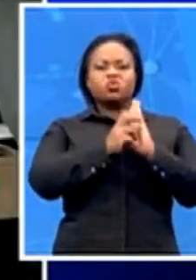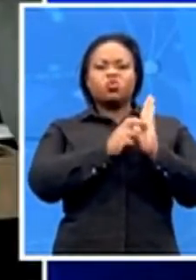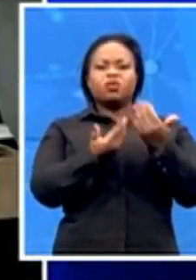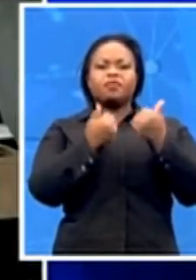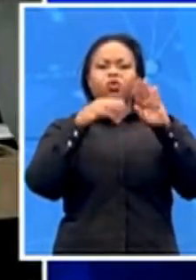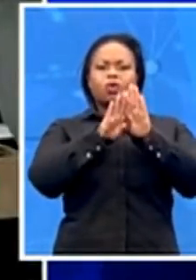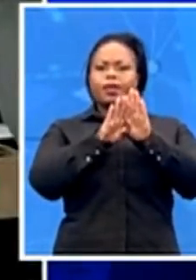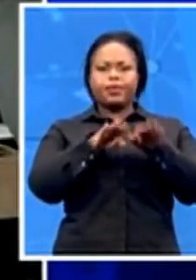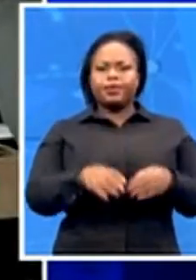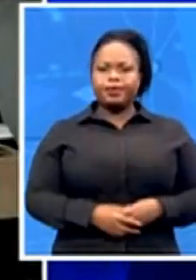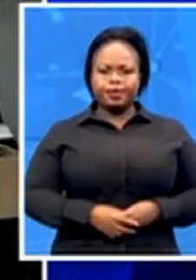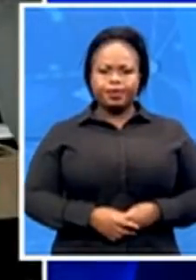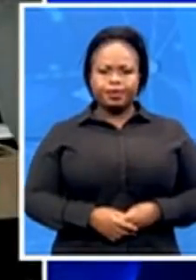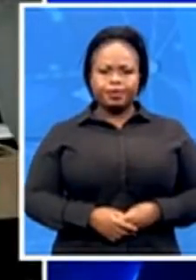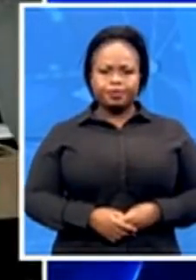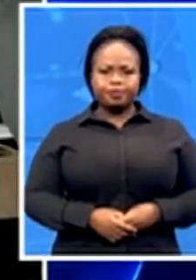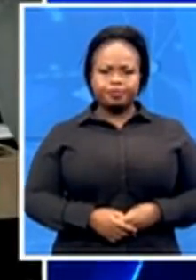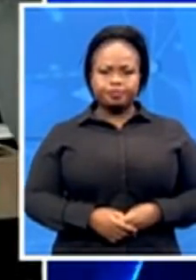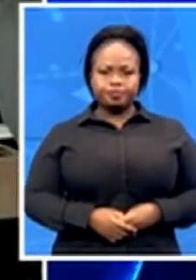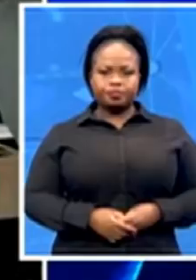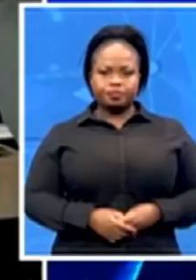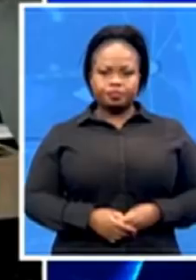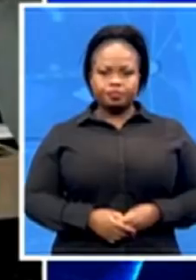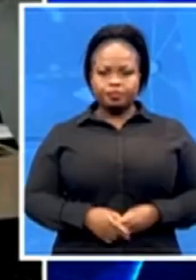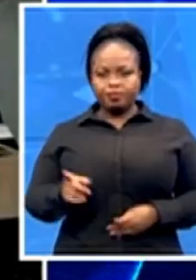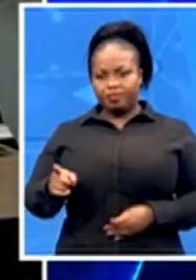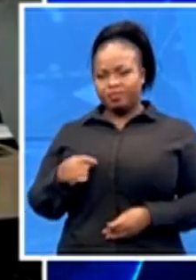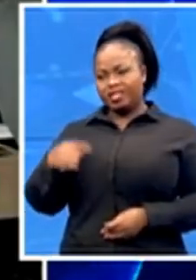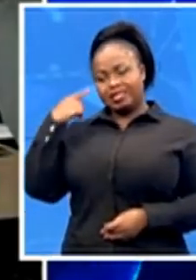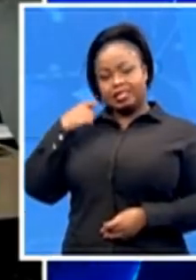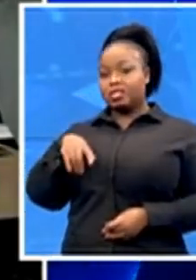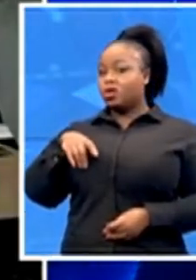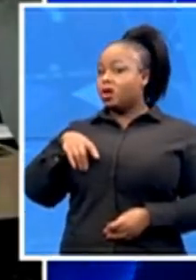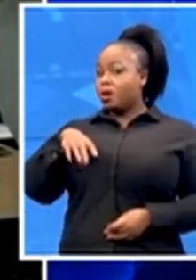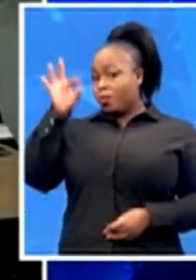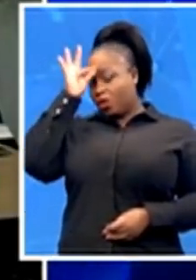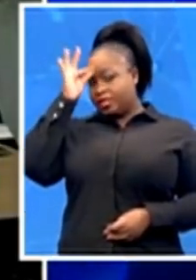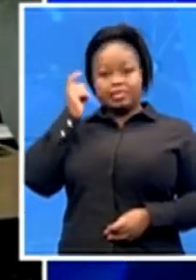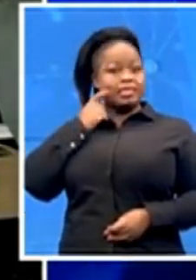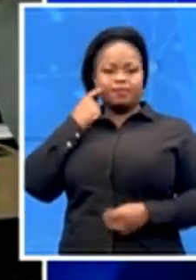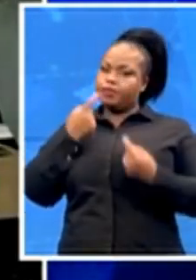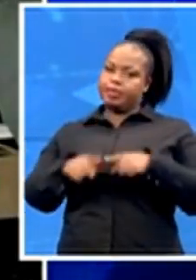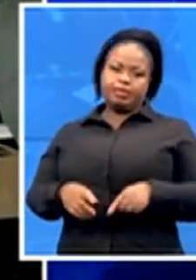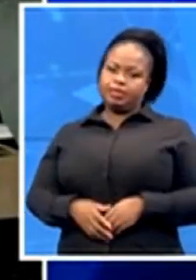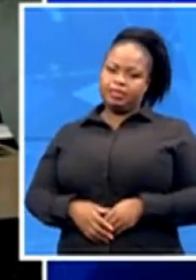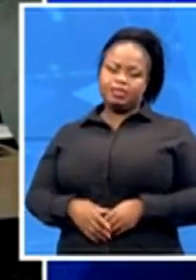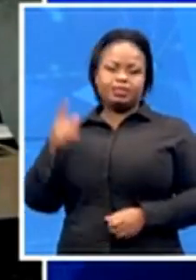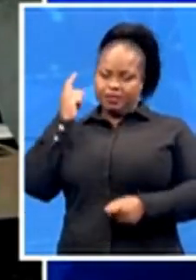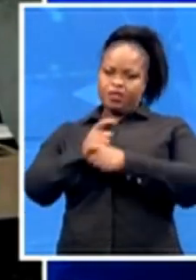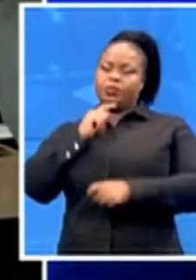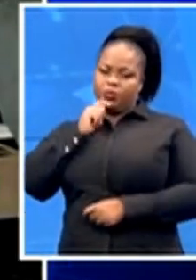I would say policing is not an easy job. It's a very difficult job because then it requires